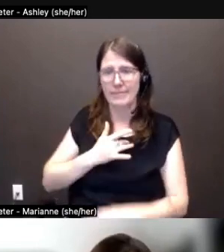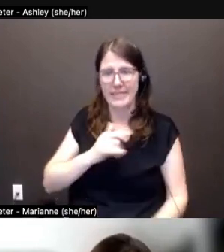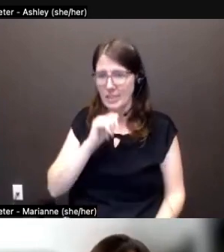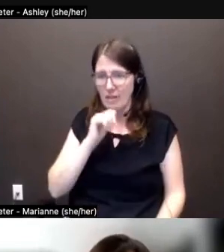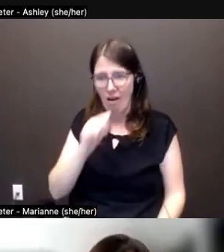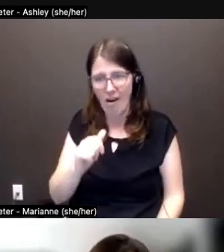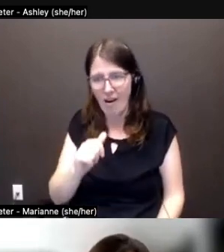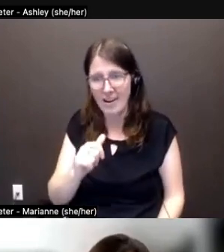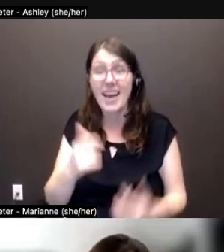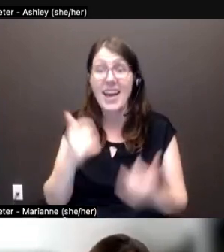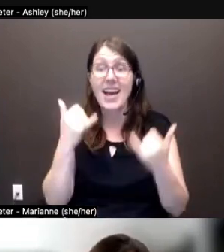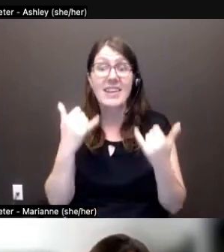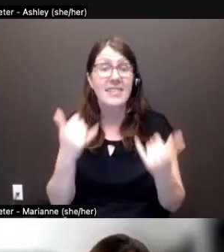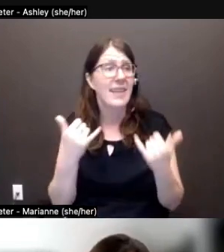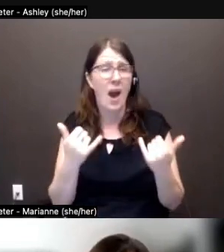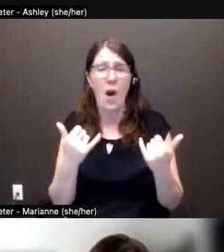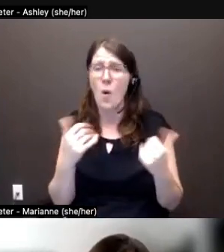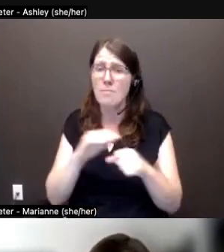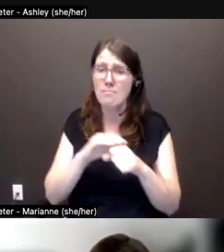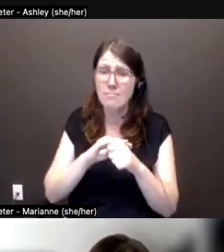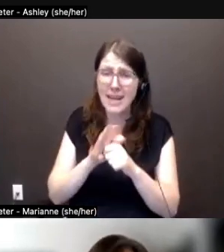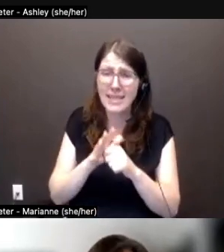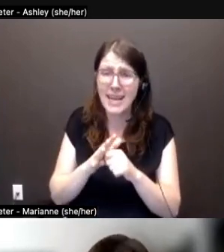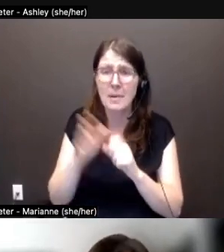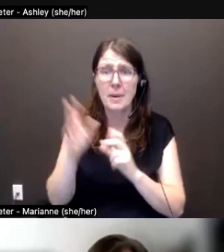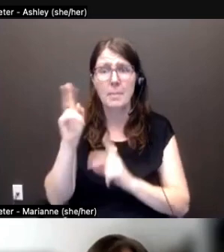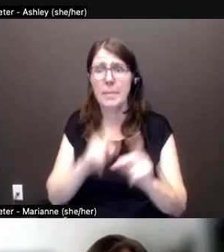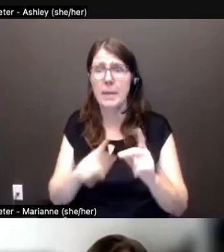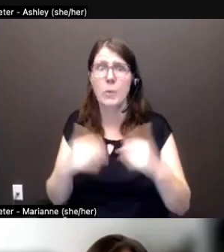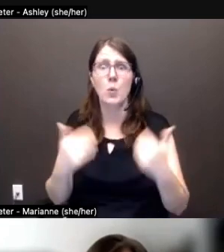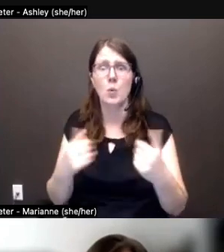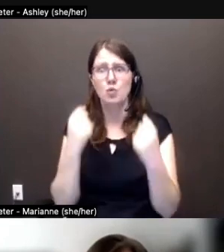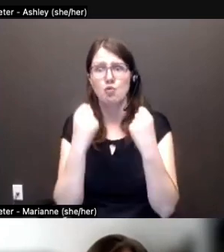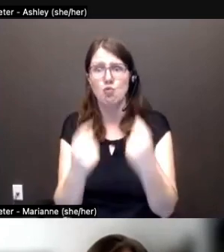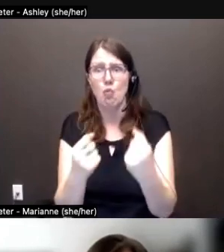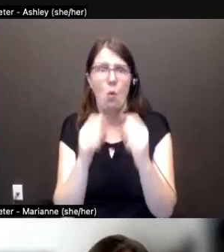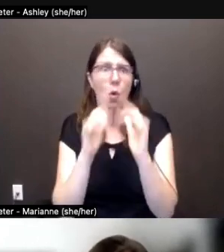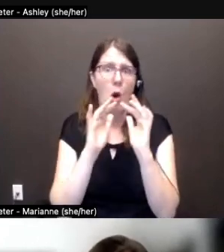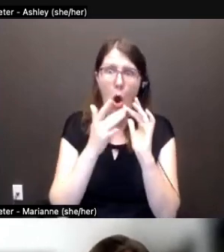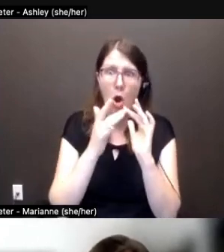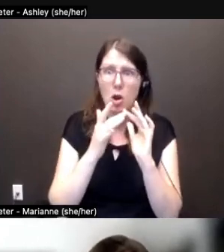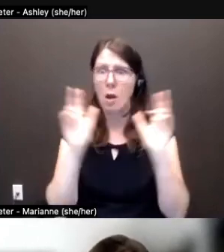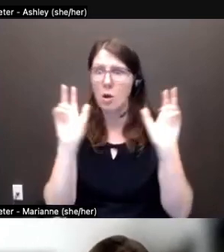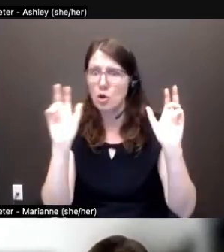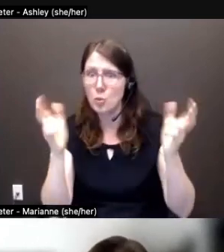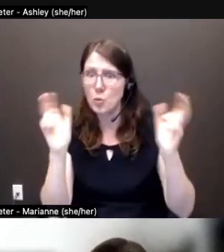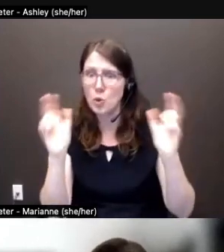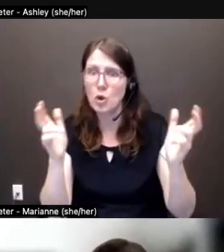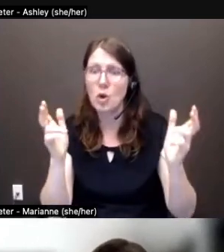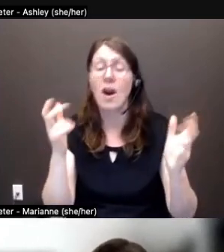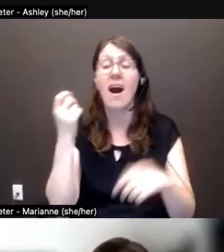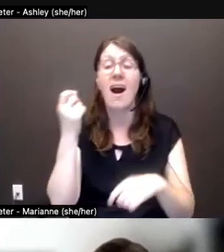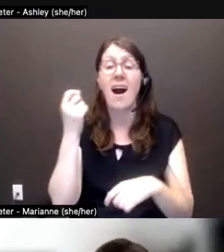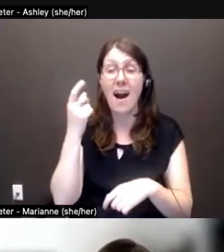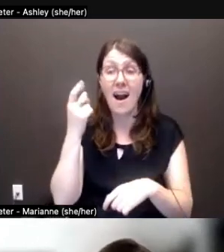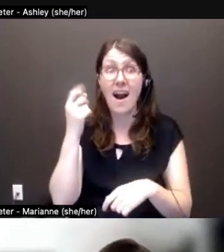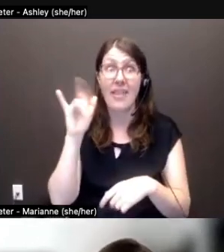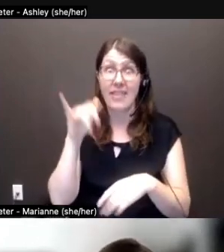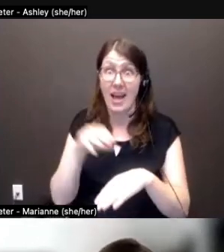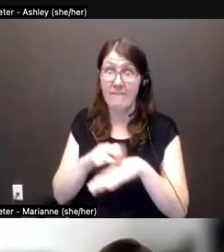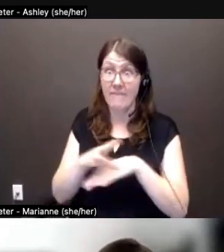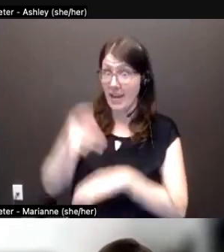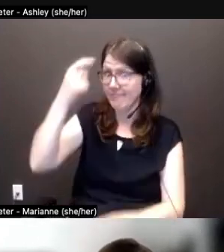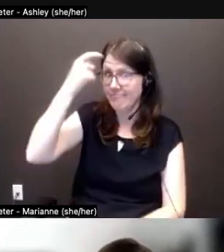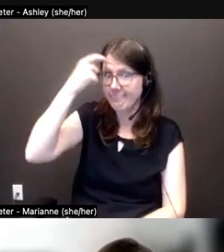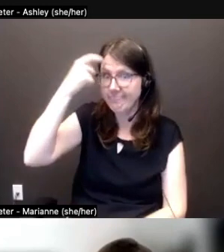and a lot of people are using social media a lot more. I think attention spans have definitely gone down. I know for me in